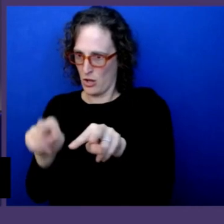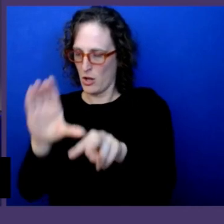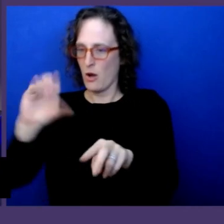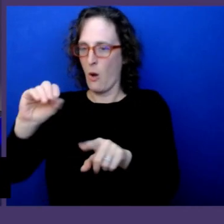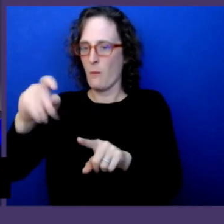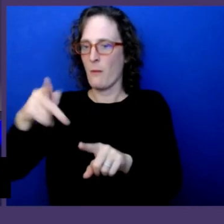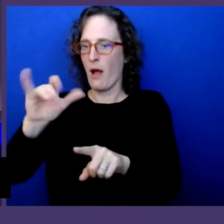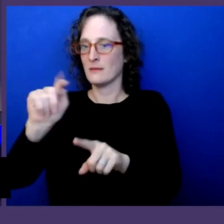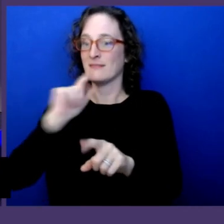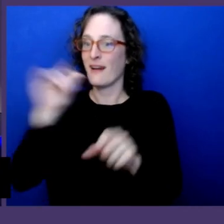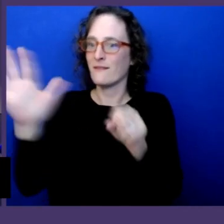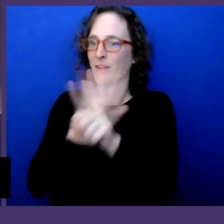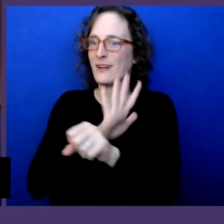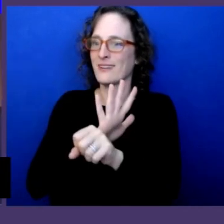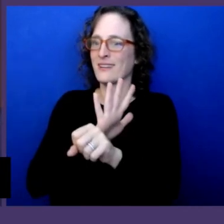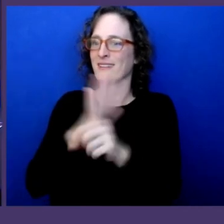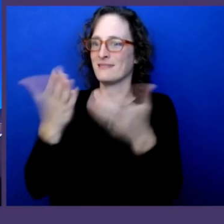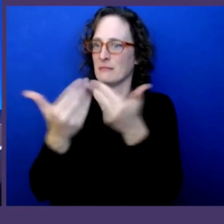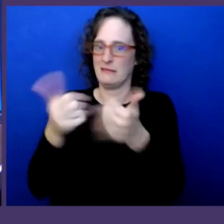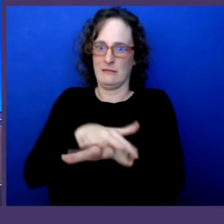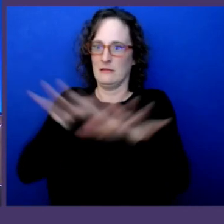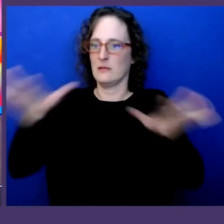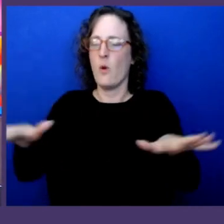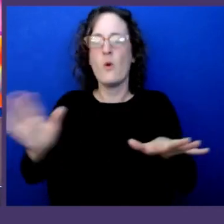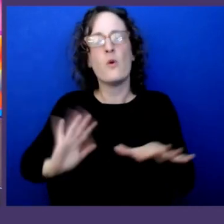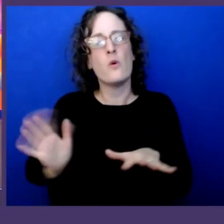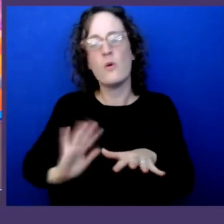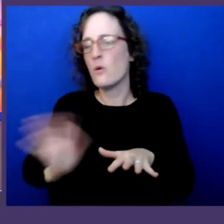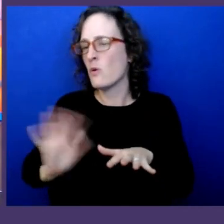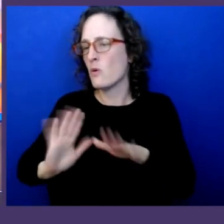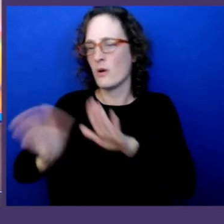somewhere. It's just not clear that the models are there right now.